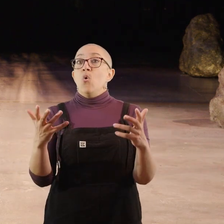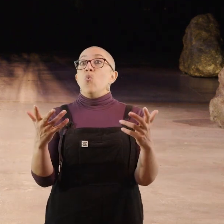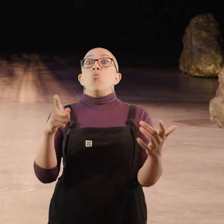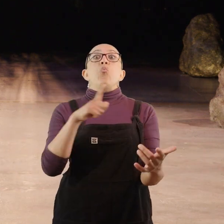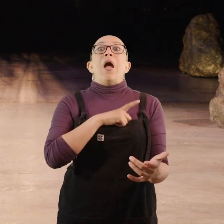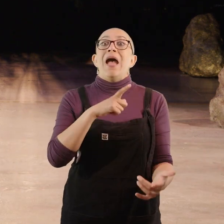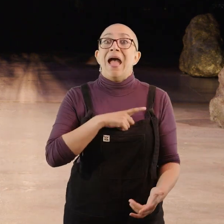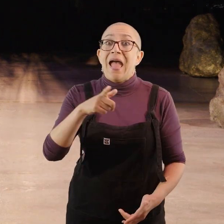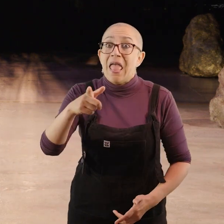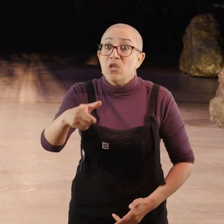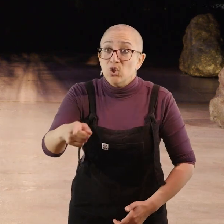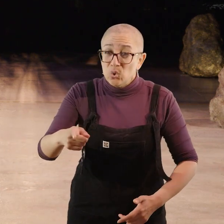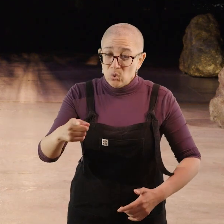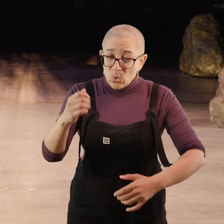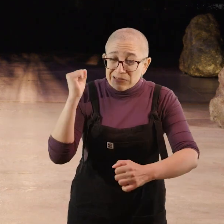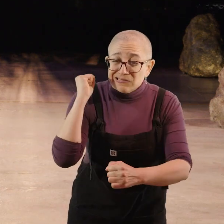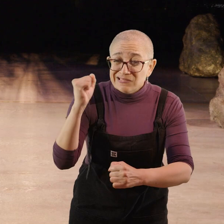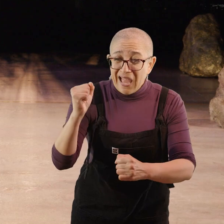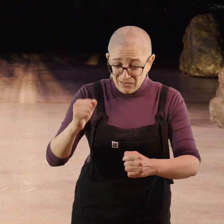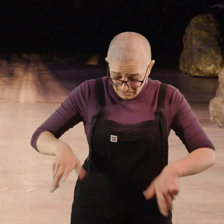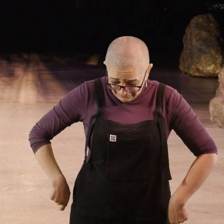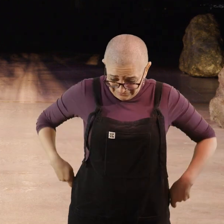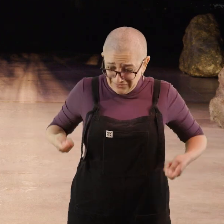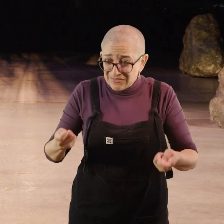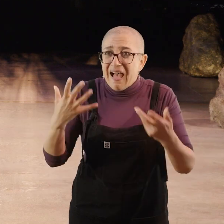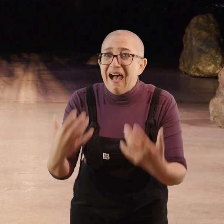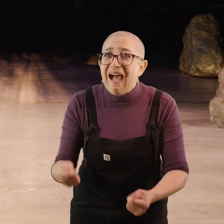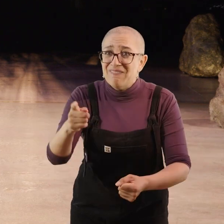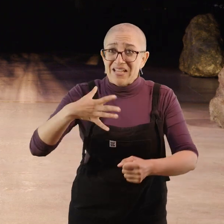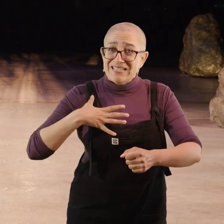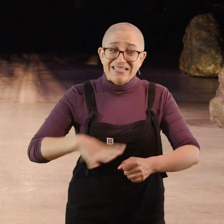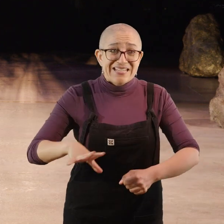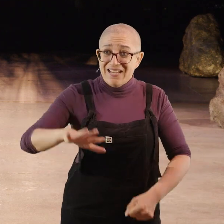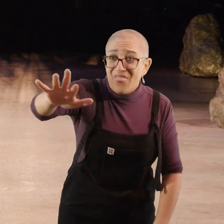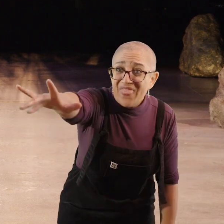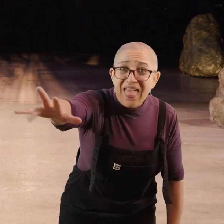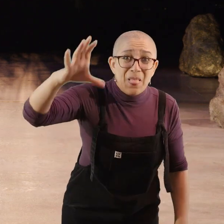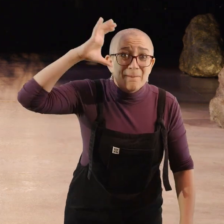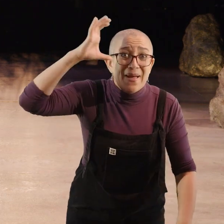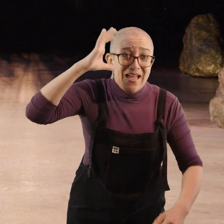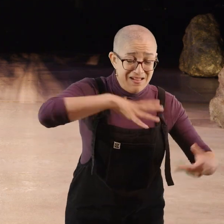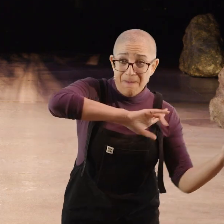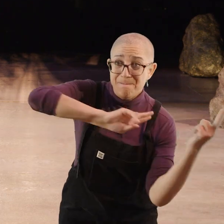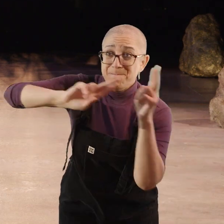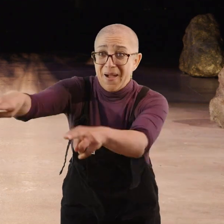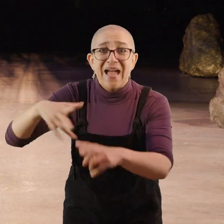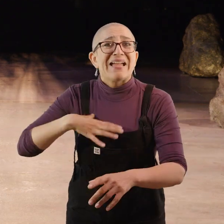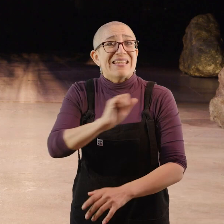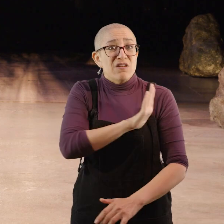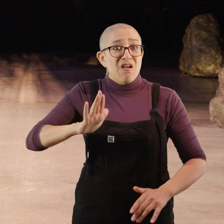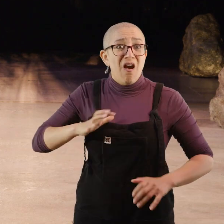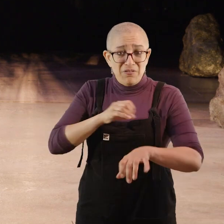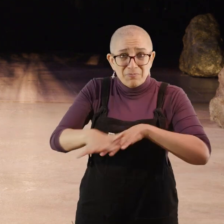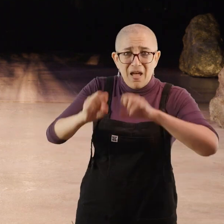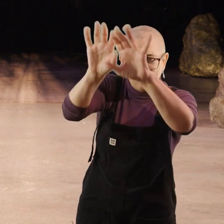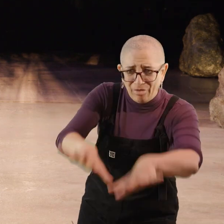Why did you bring these daggers from the place? They must lie there. Go, carry them and smear the sleepy grooms with blood. I'll go